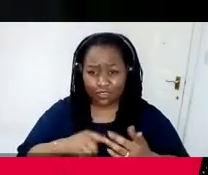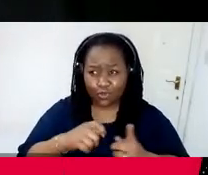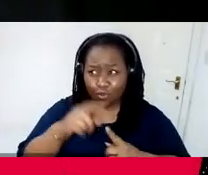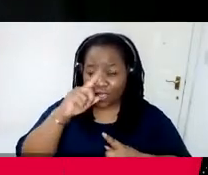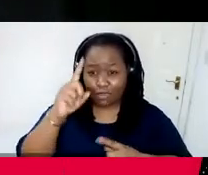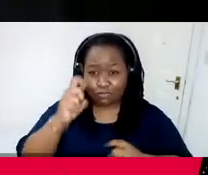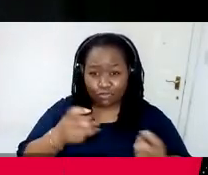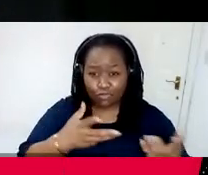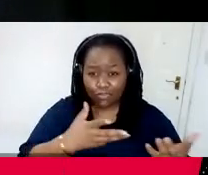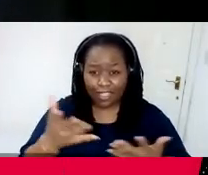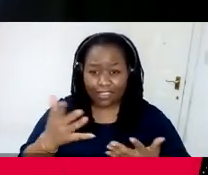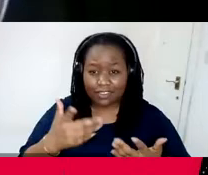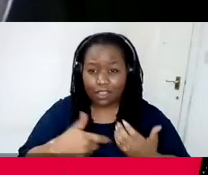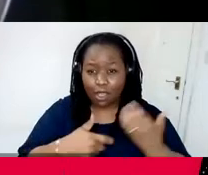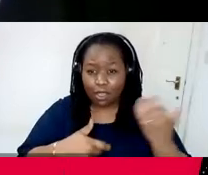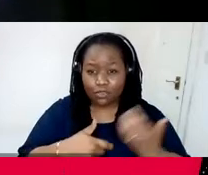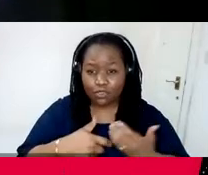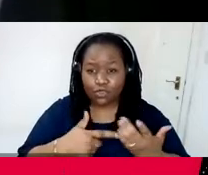than 100 countries globally,